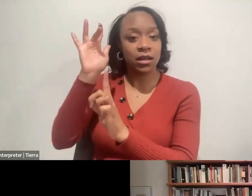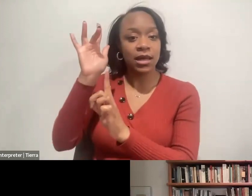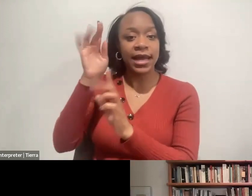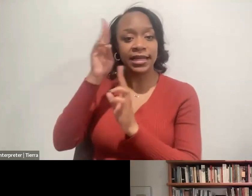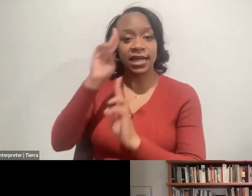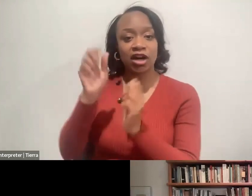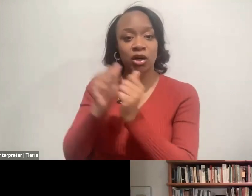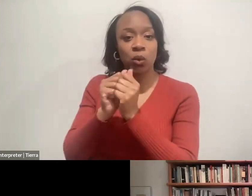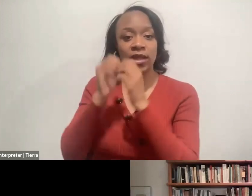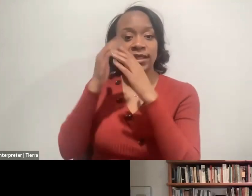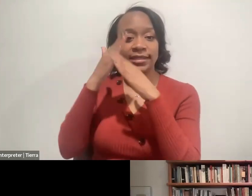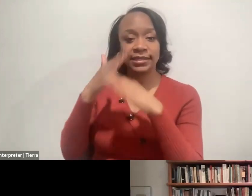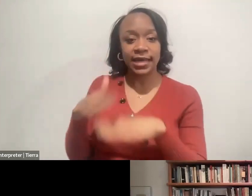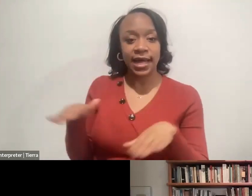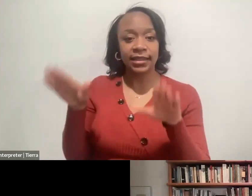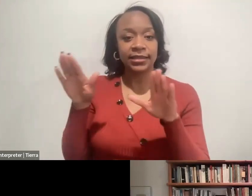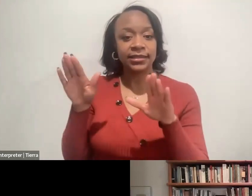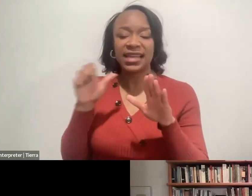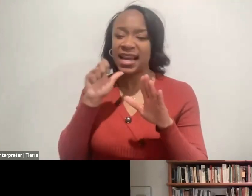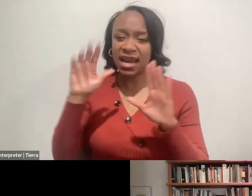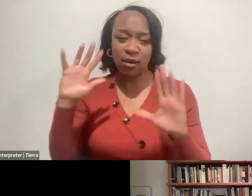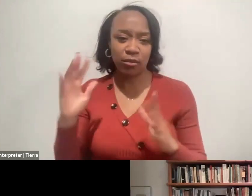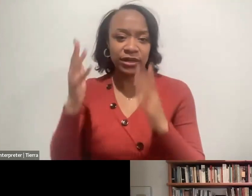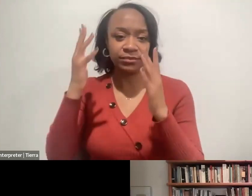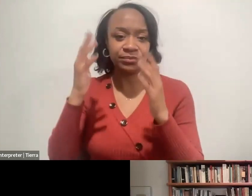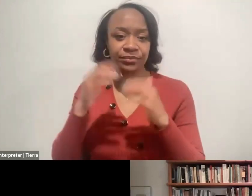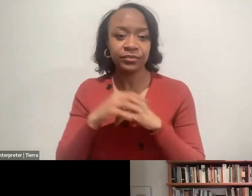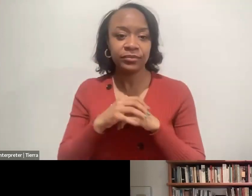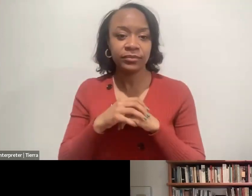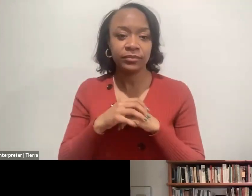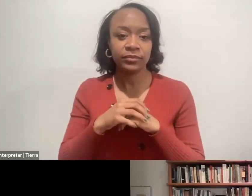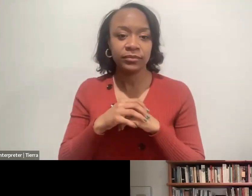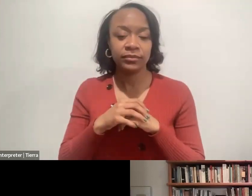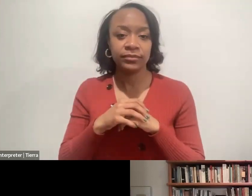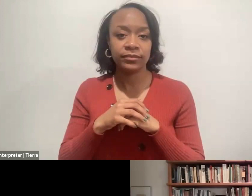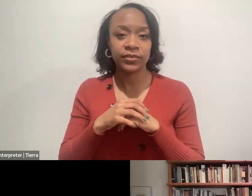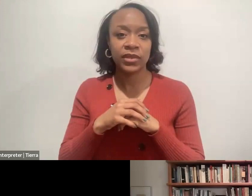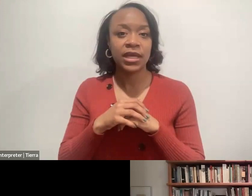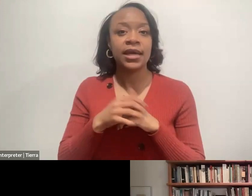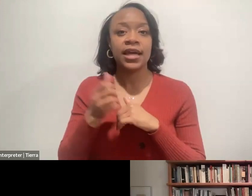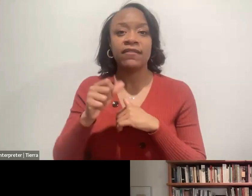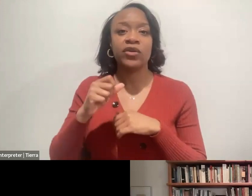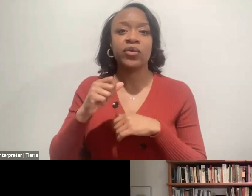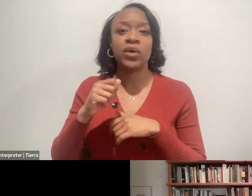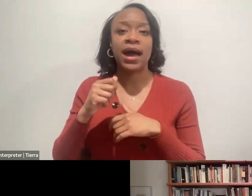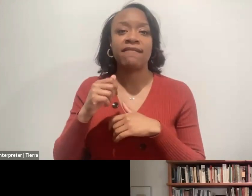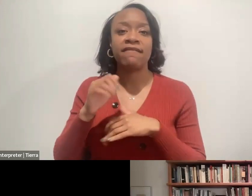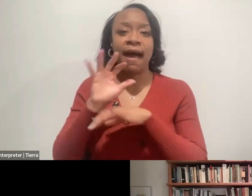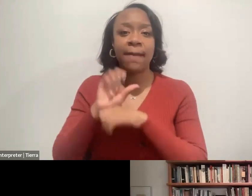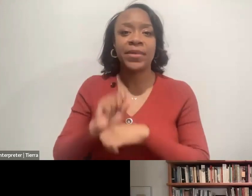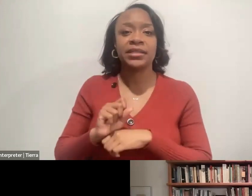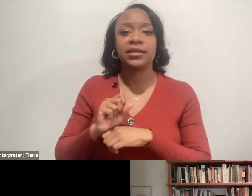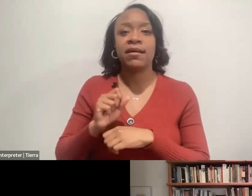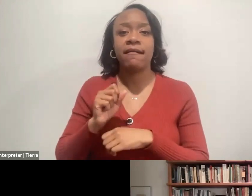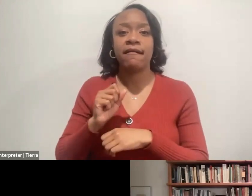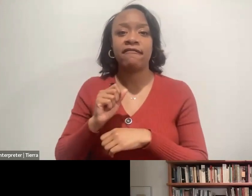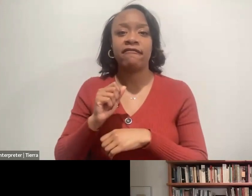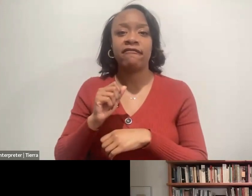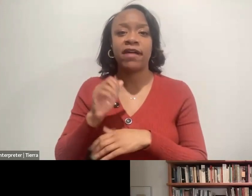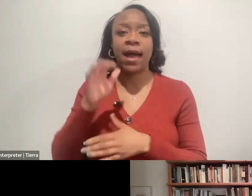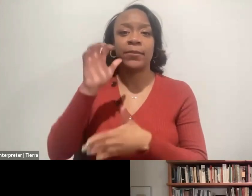Habits of abstraction, buffering, and blocking human connection enable continual war